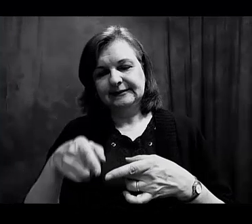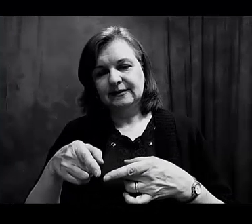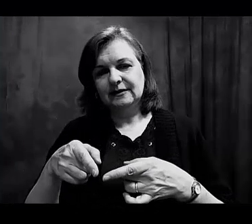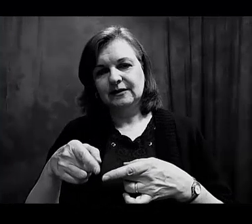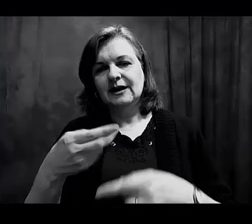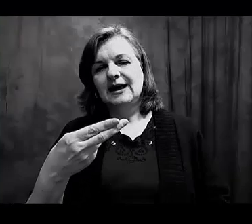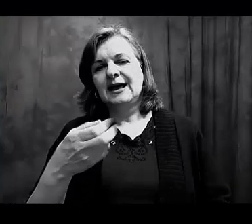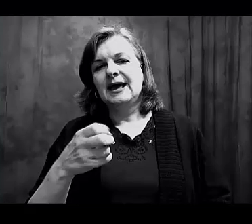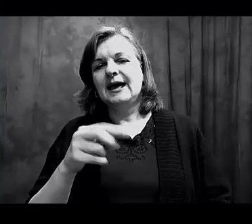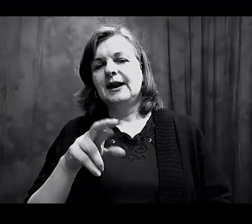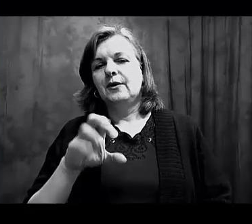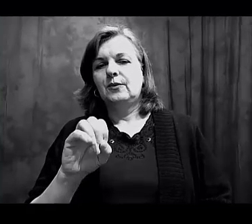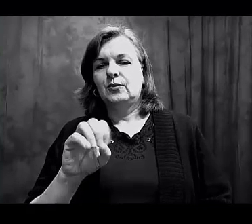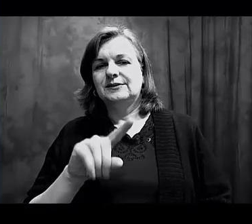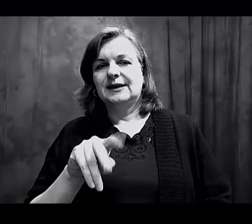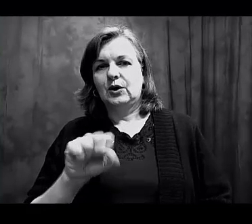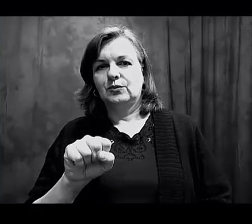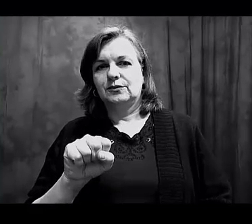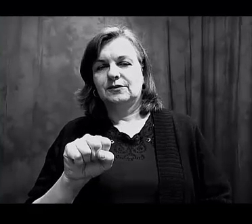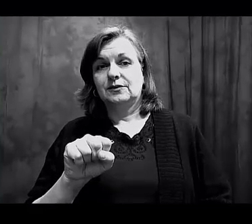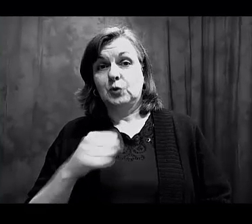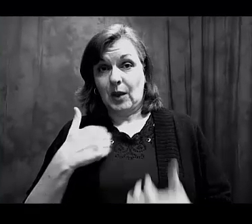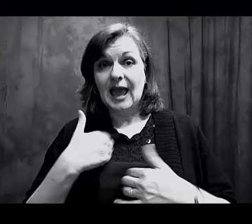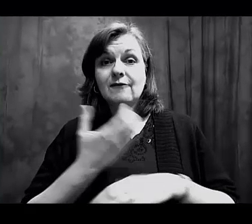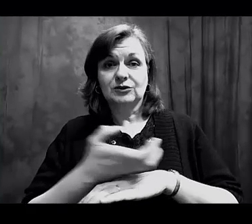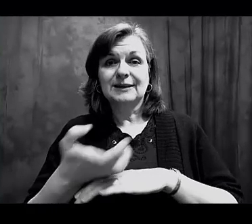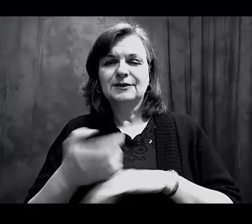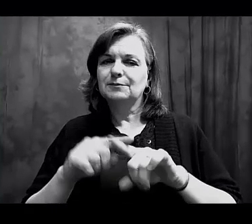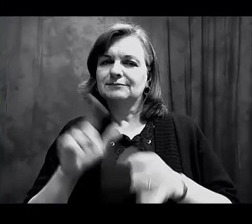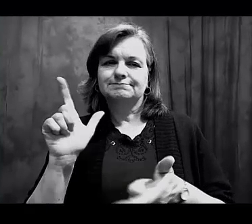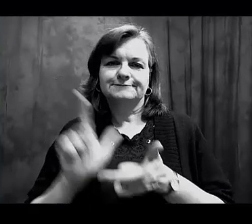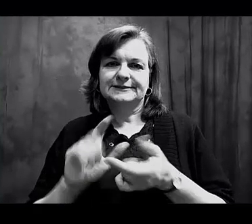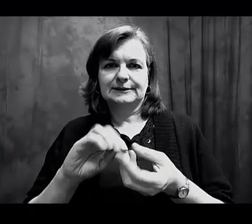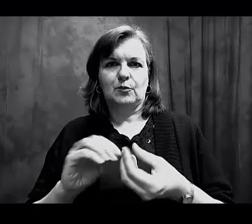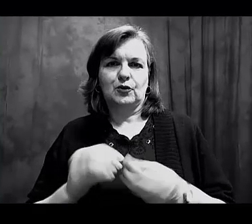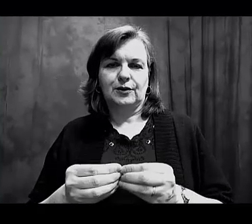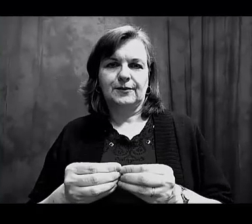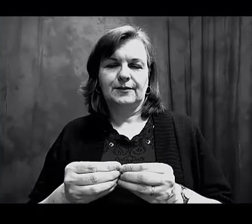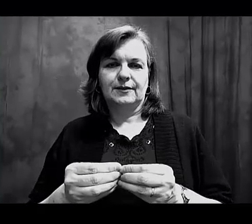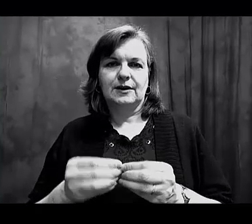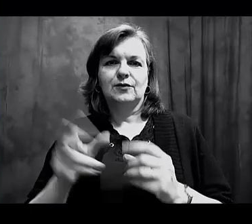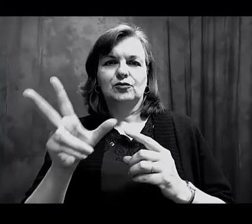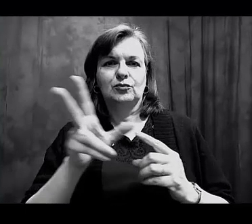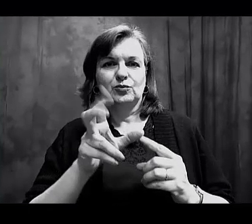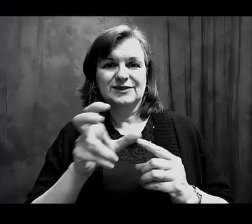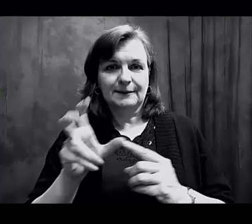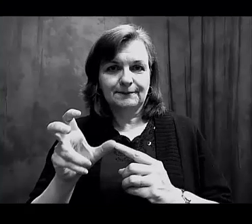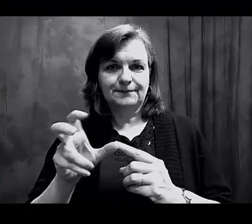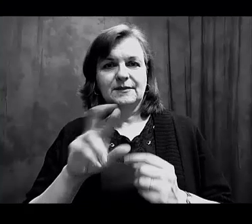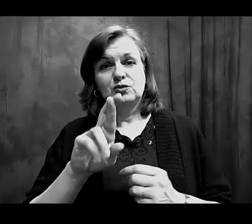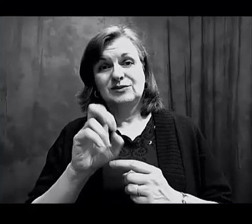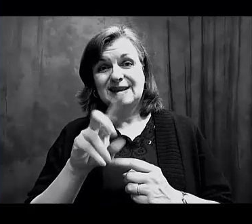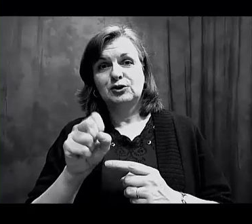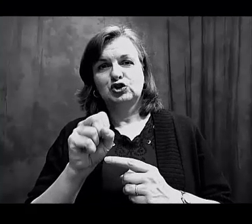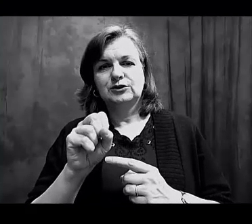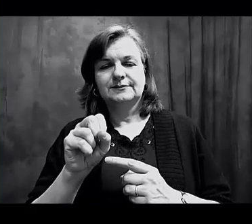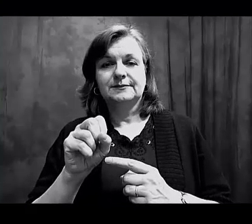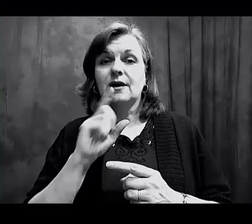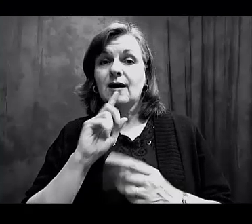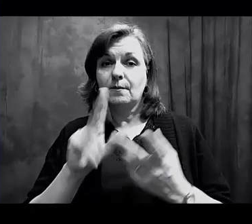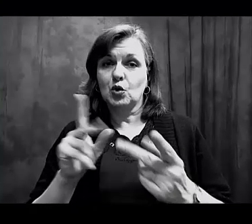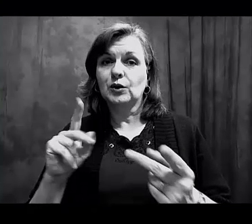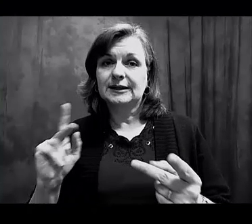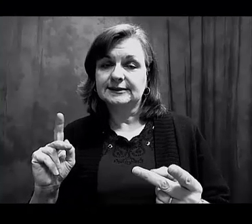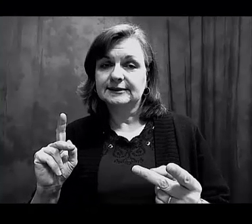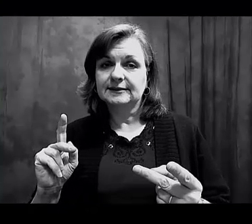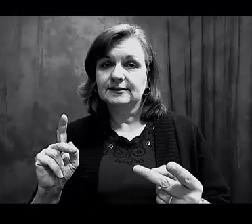this mild form of the disease in the middle with our heterozygote, we actually have a fewer number of receptors. So